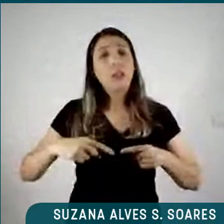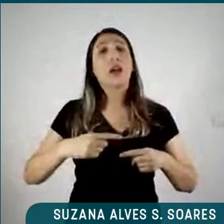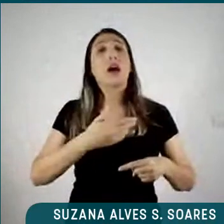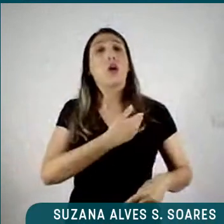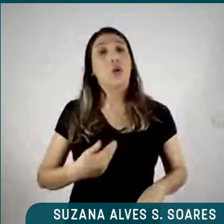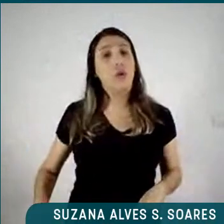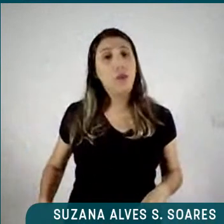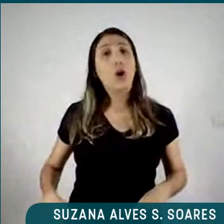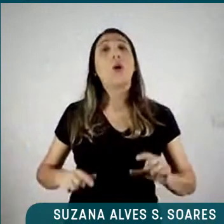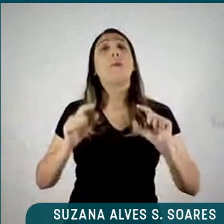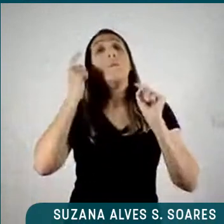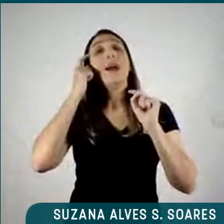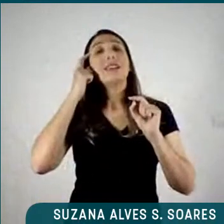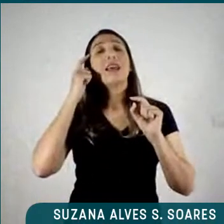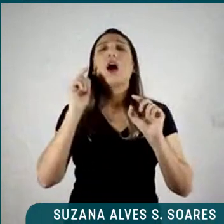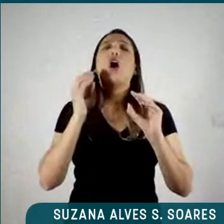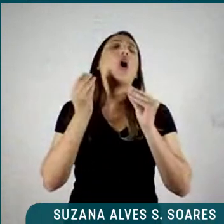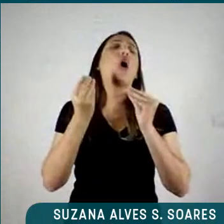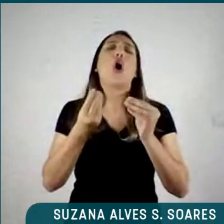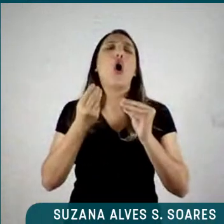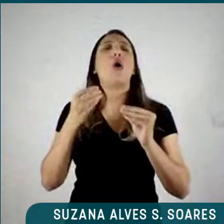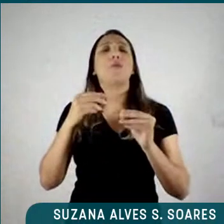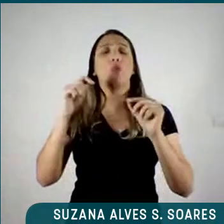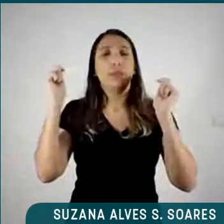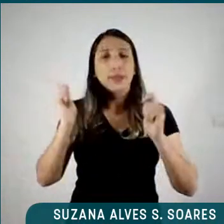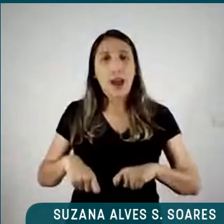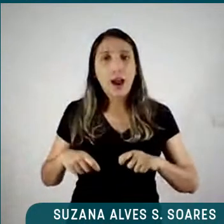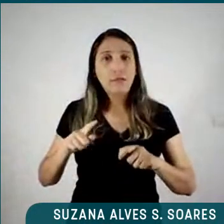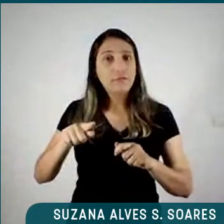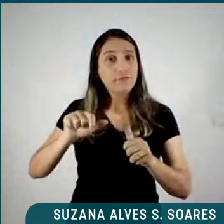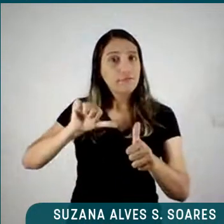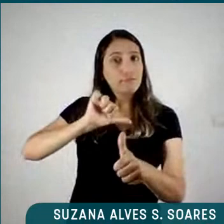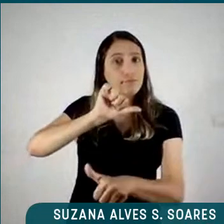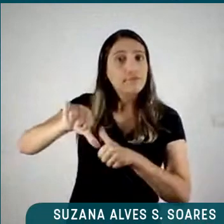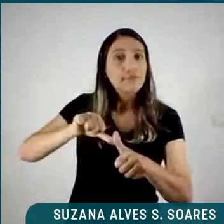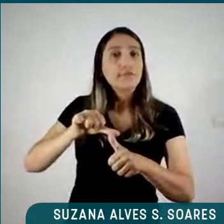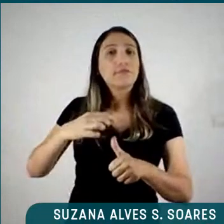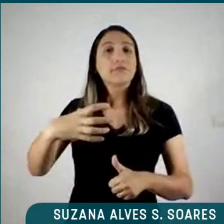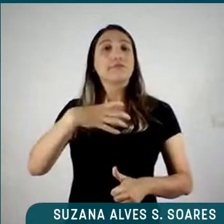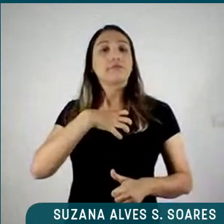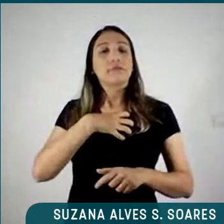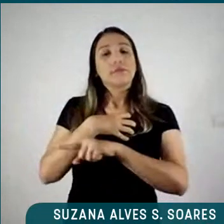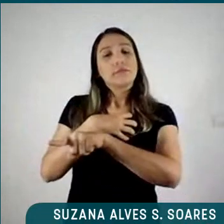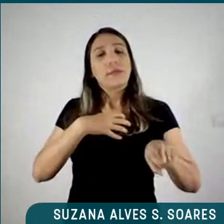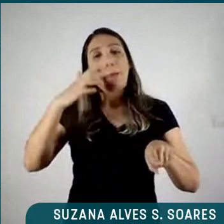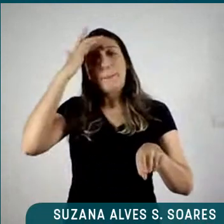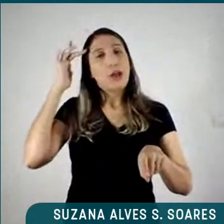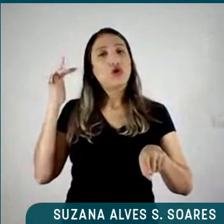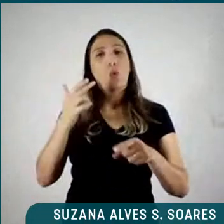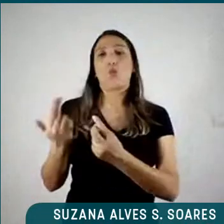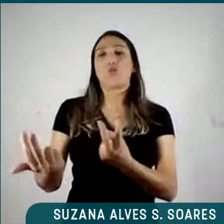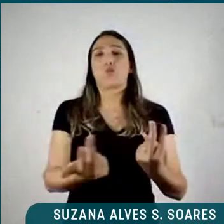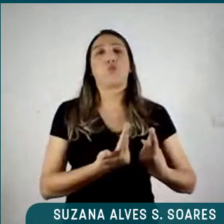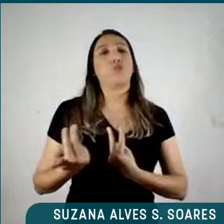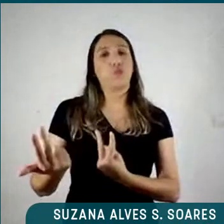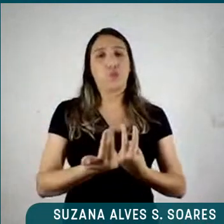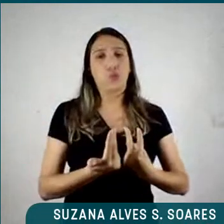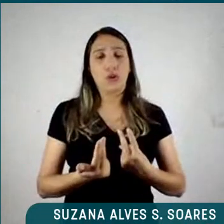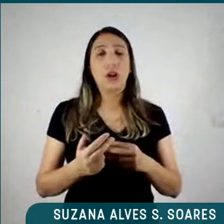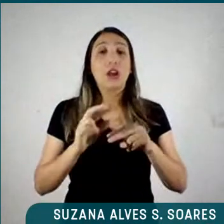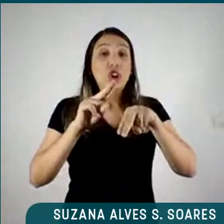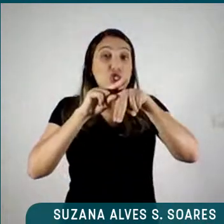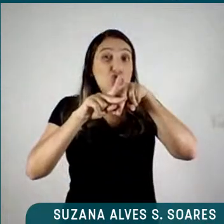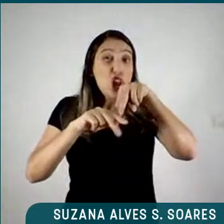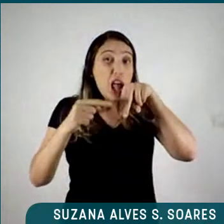need of creating, designing public policies that already think ahead of how